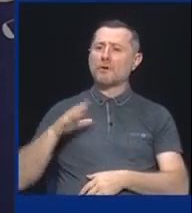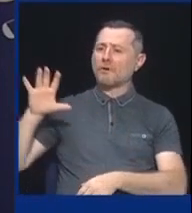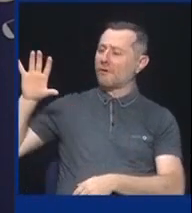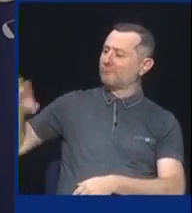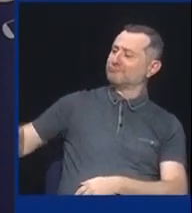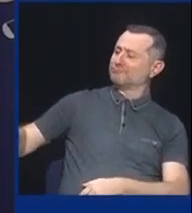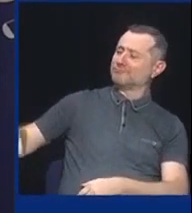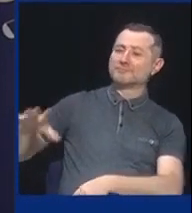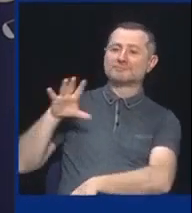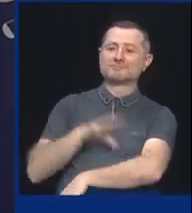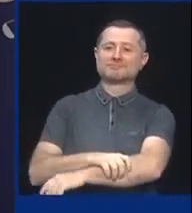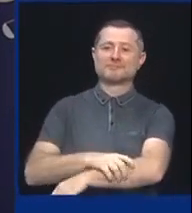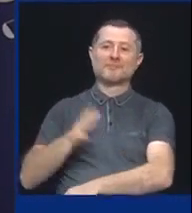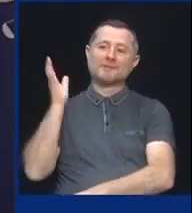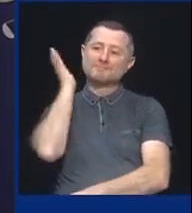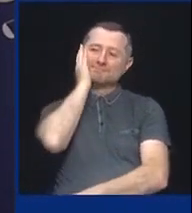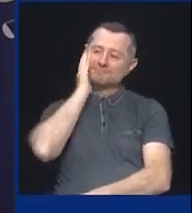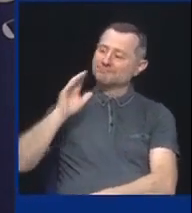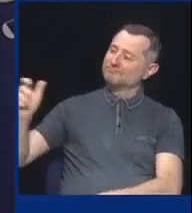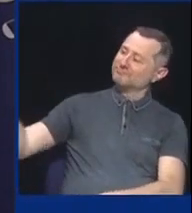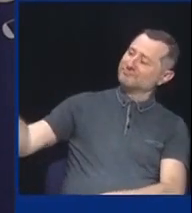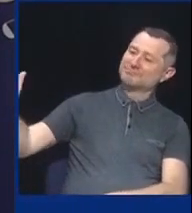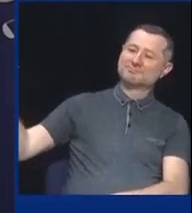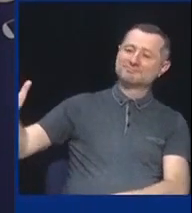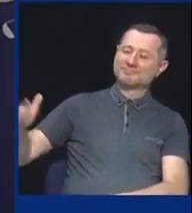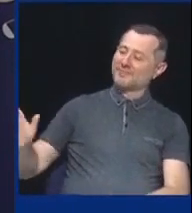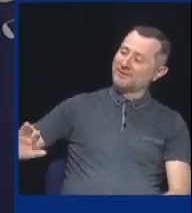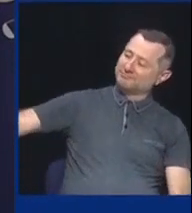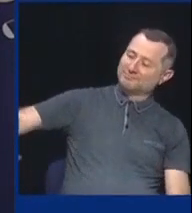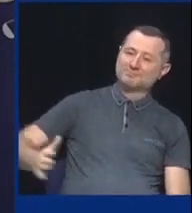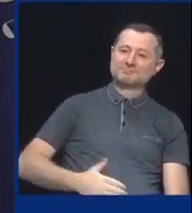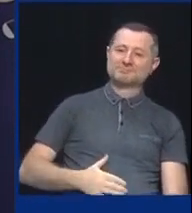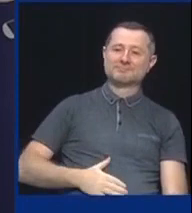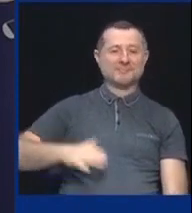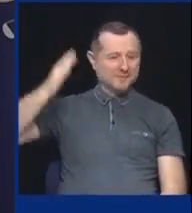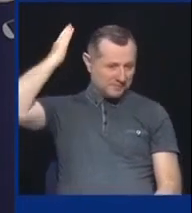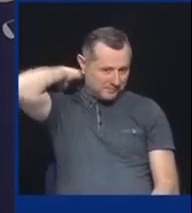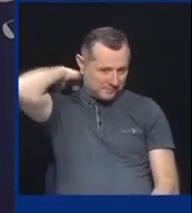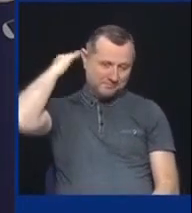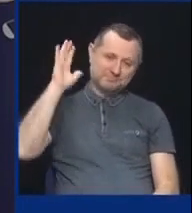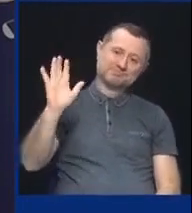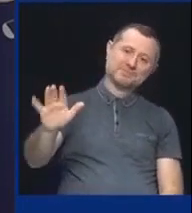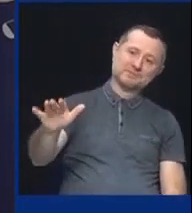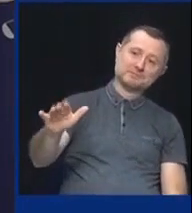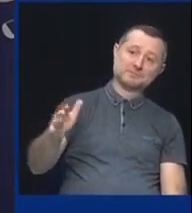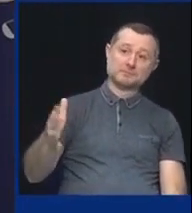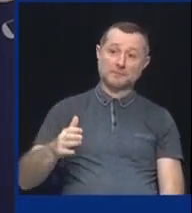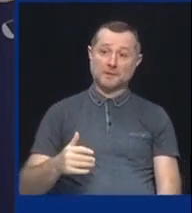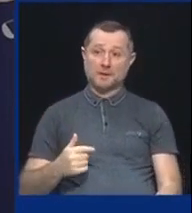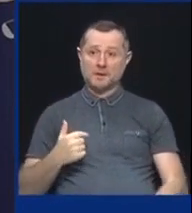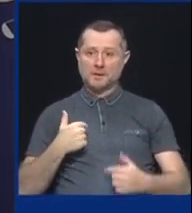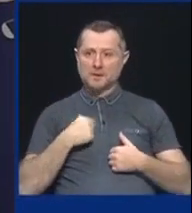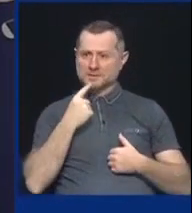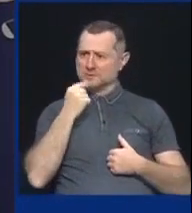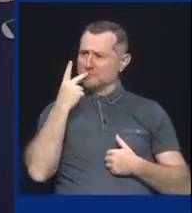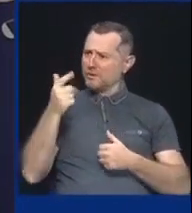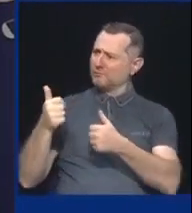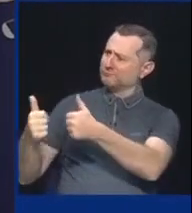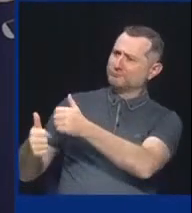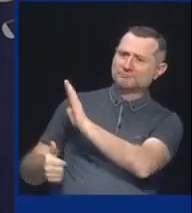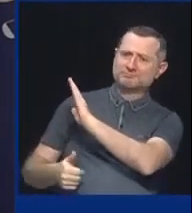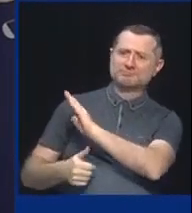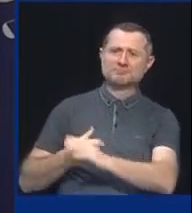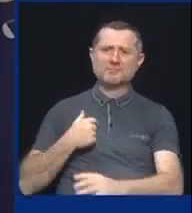on the face, a touch on the stomach, a slap on the back. It's my way of saying, I see you,